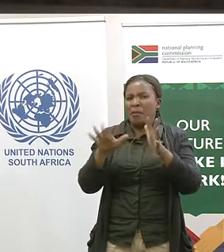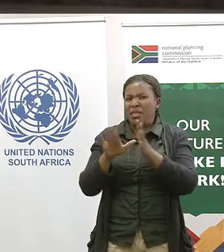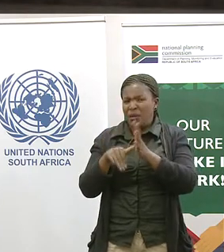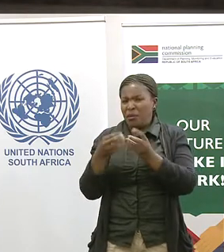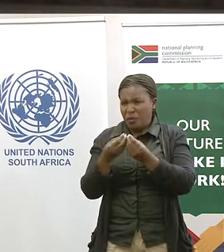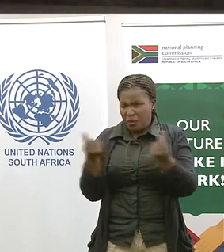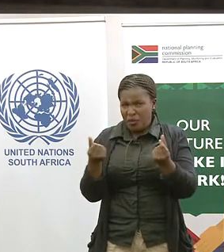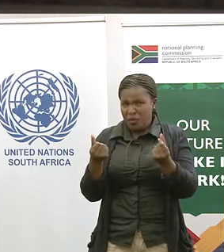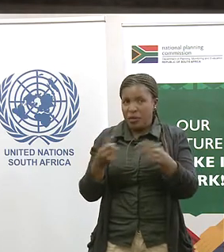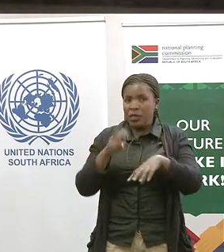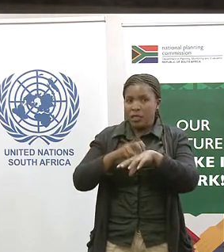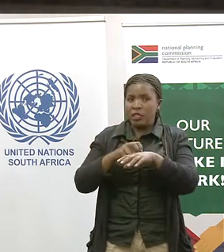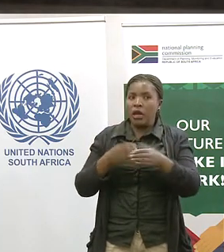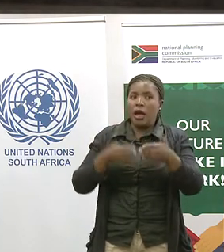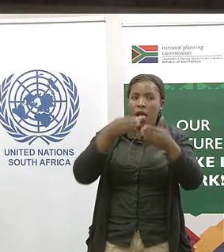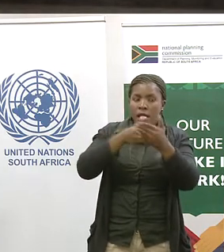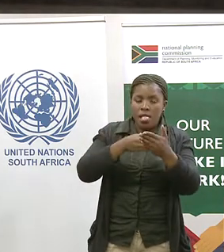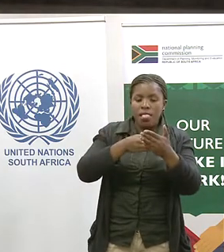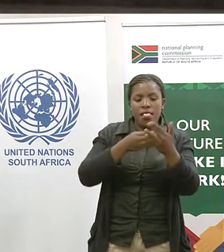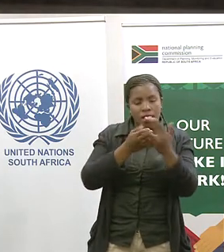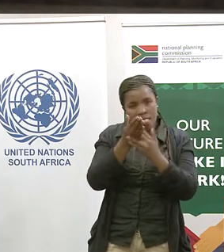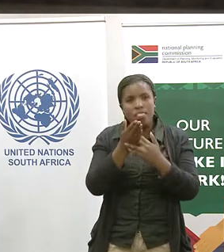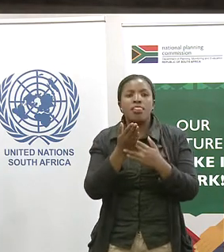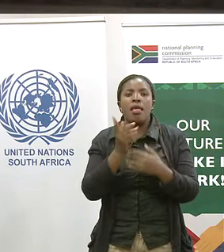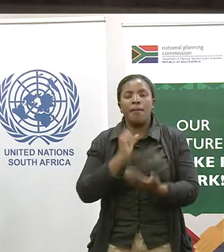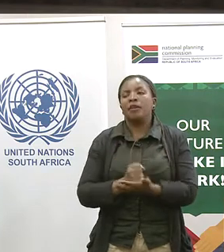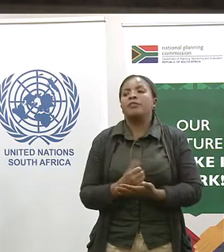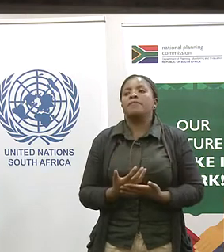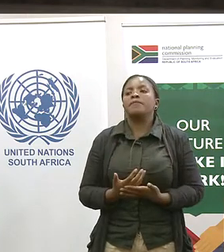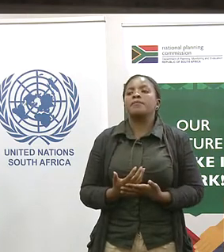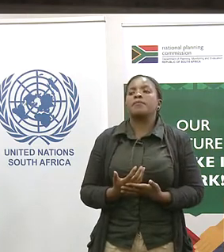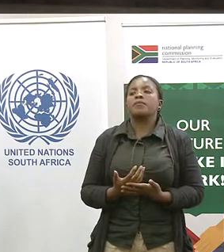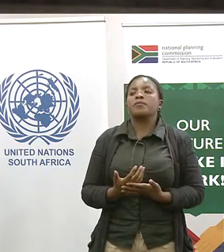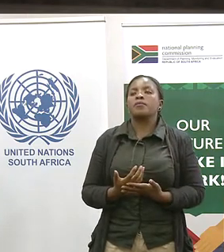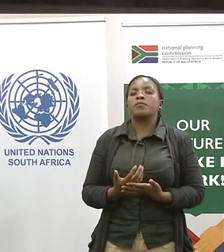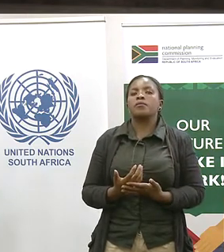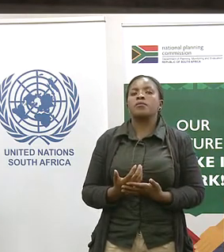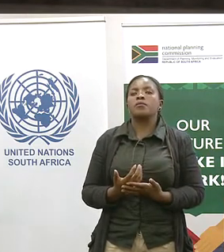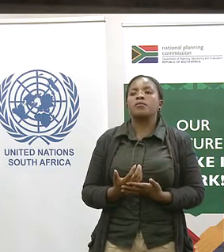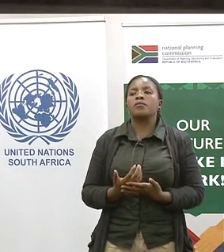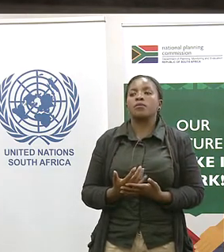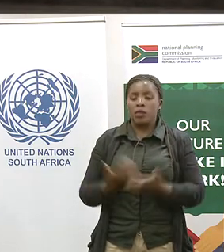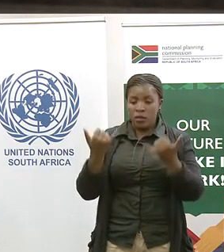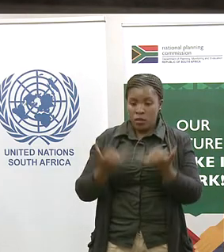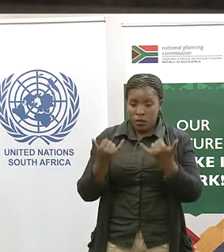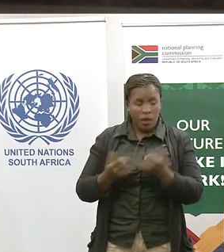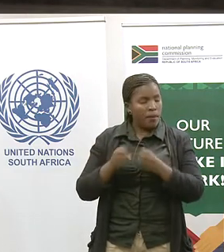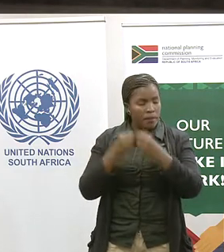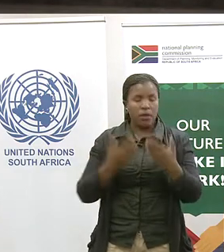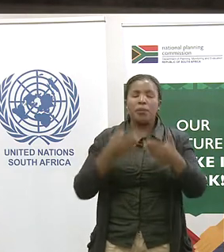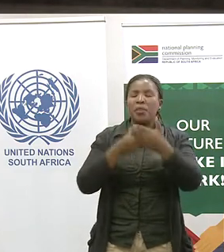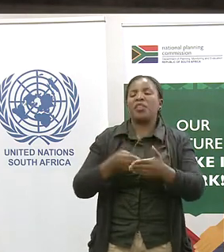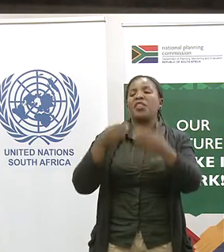the barriers. There is a lot of barriers that we are in the current moment.